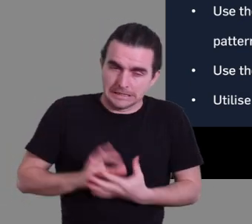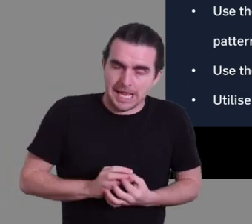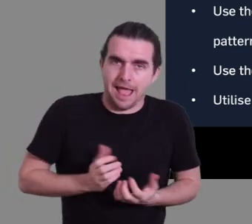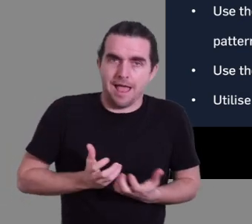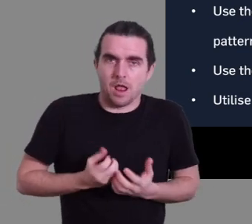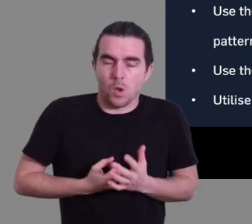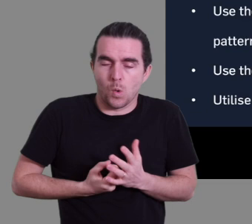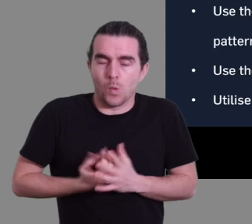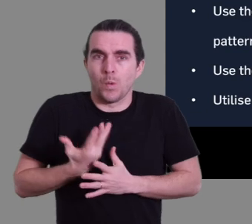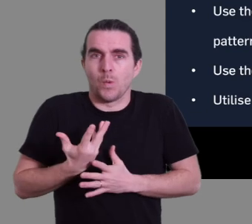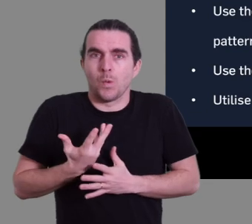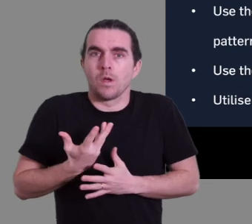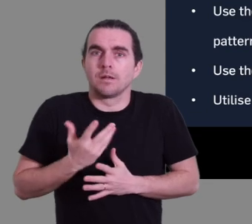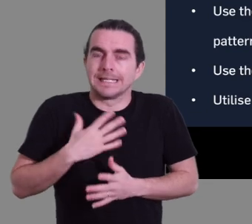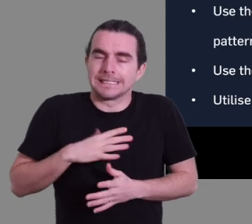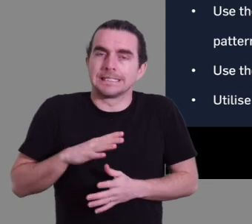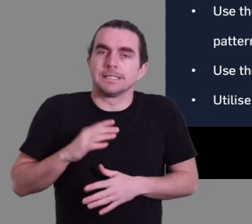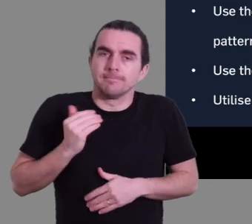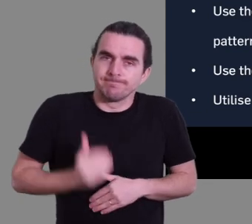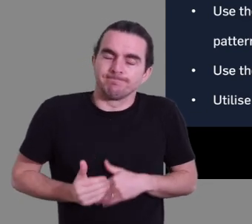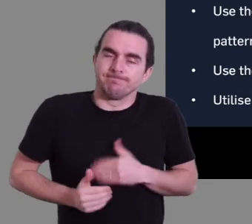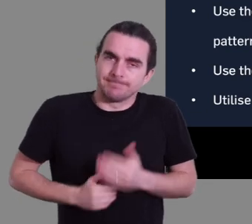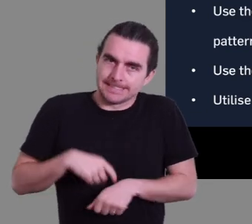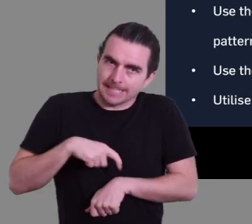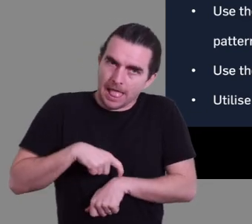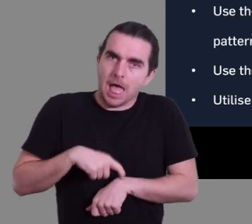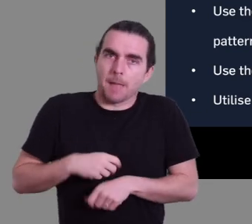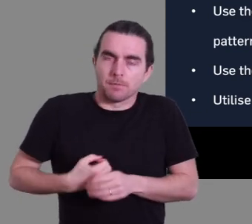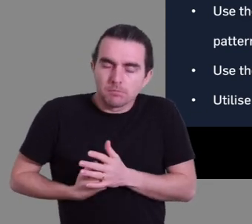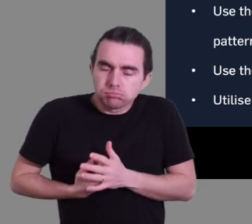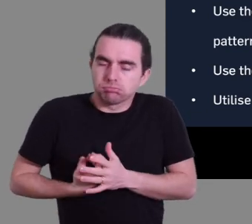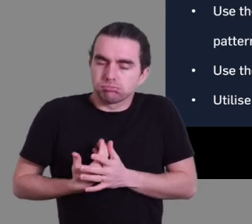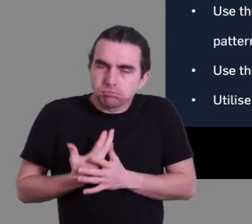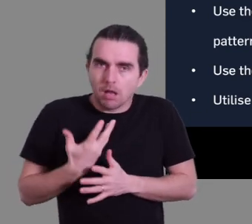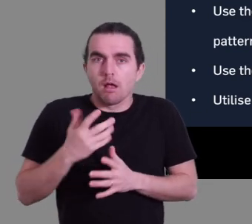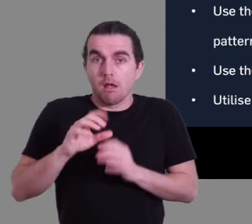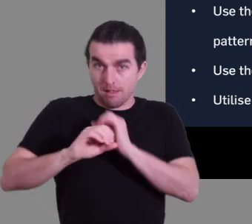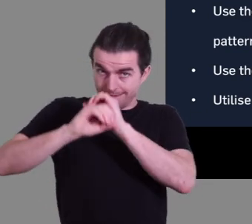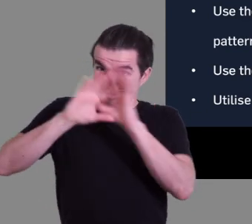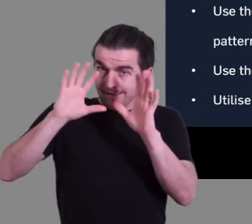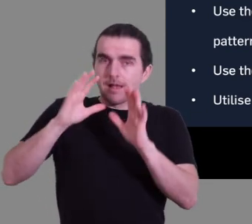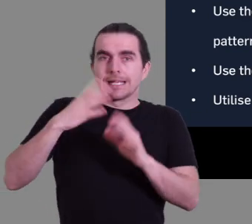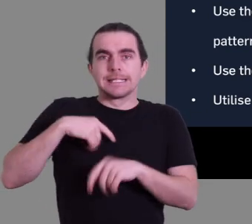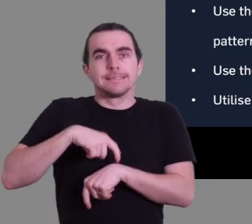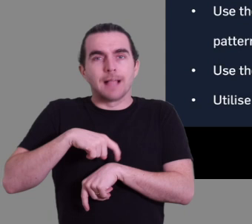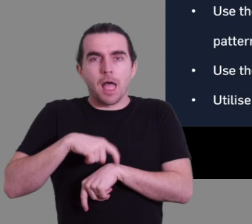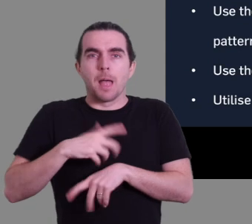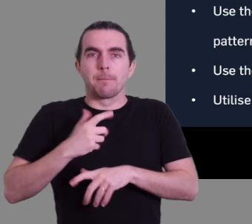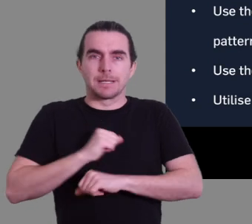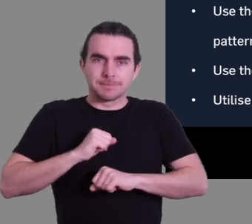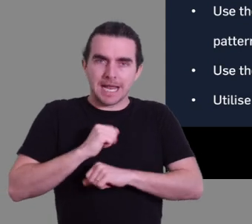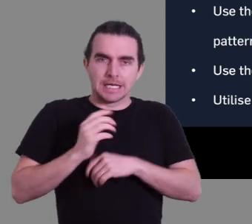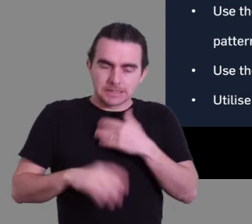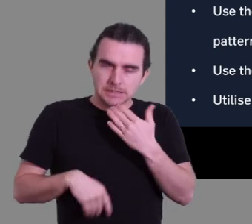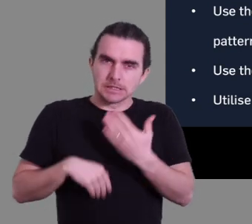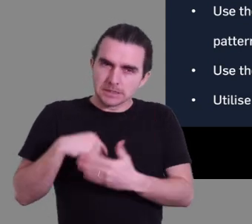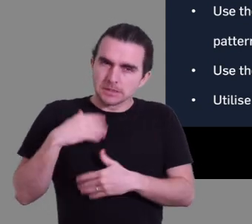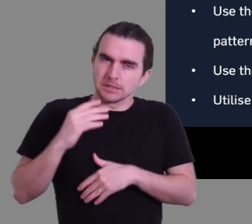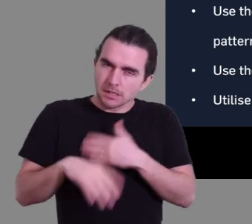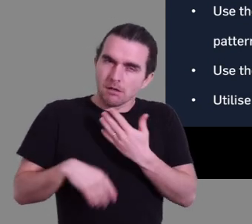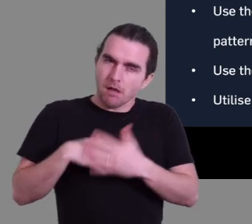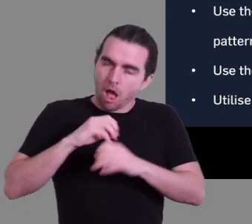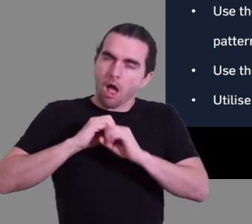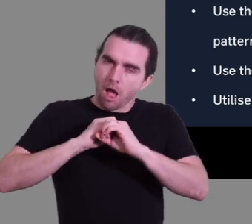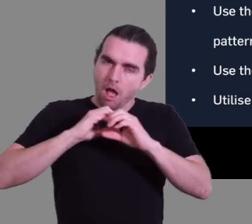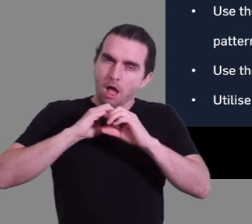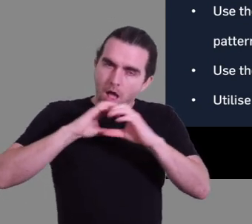to develop these things. So you need to build it up slowly so they get the concepts, give them enough space and time